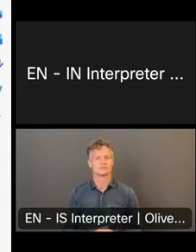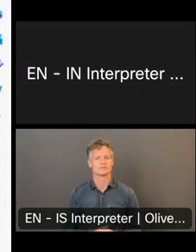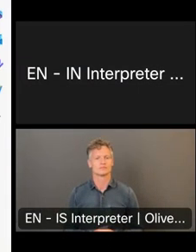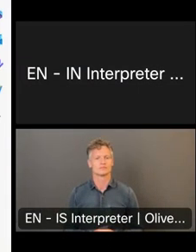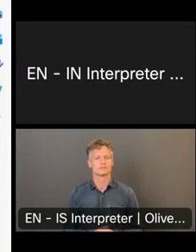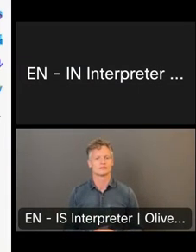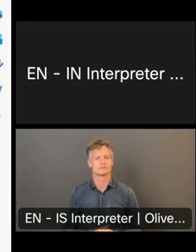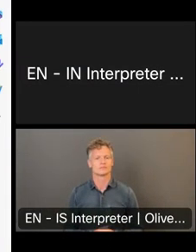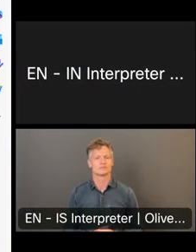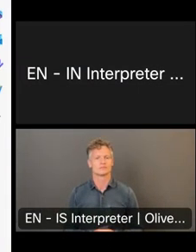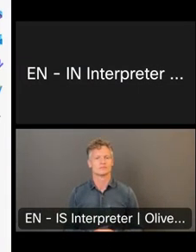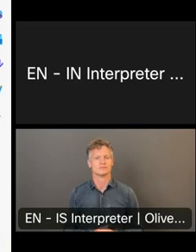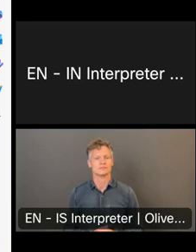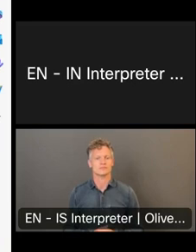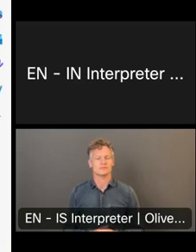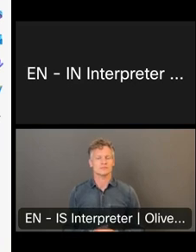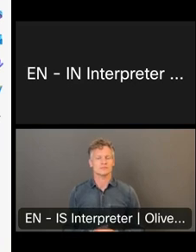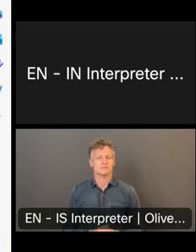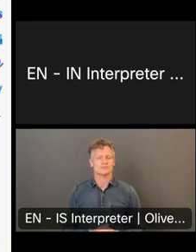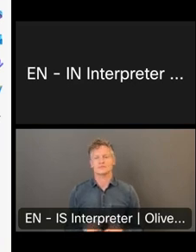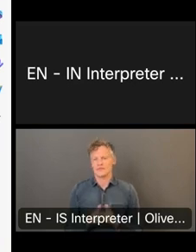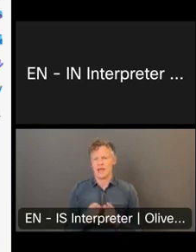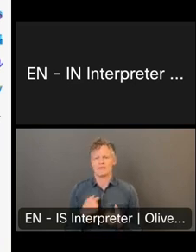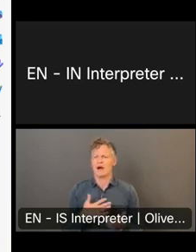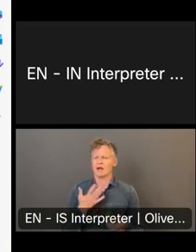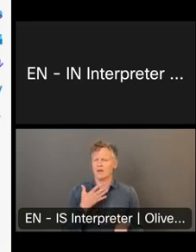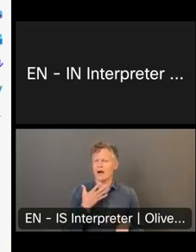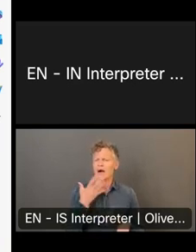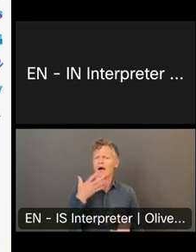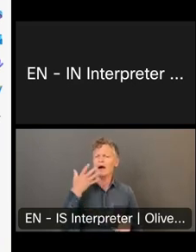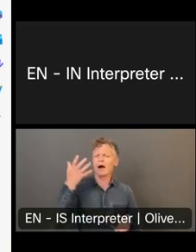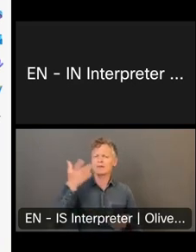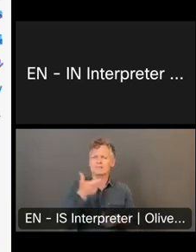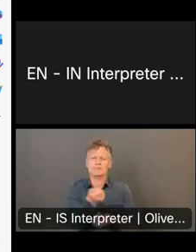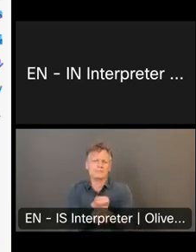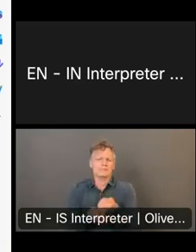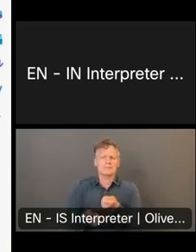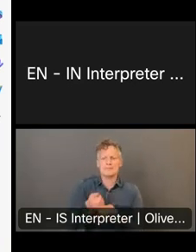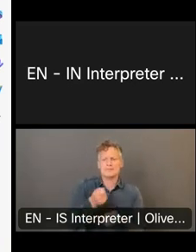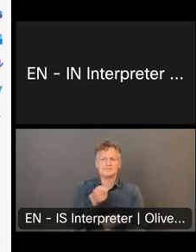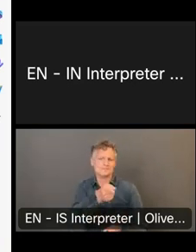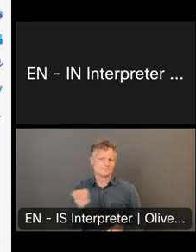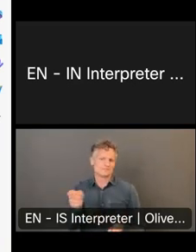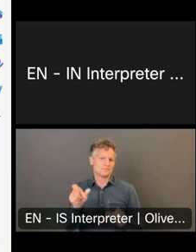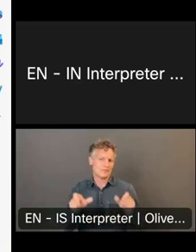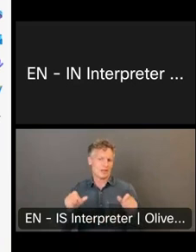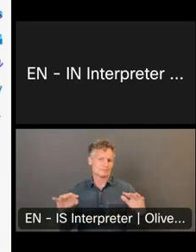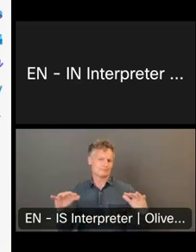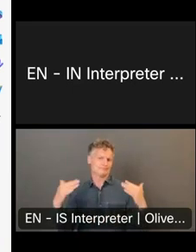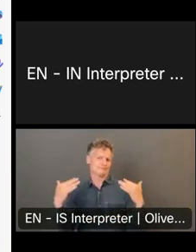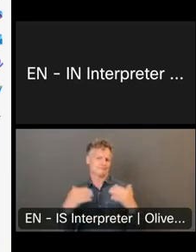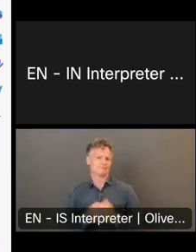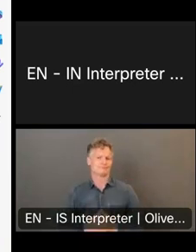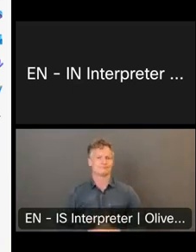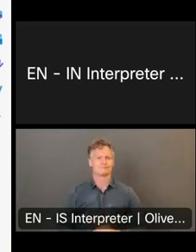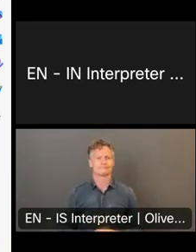hearer. Gertz pushes back against this and suggests that extravagance can't be taken to